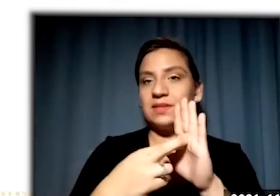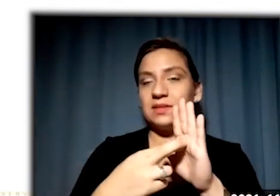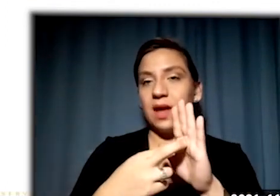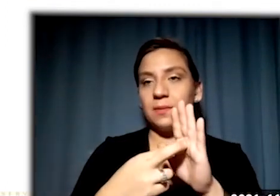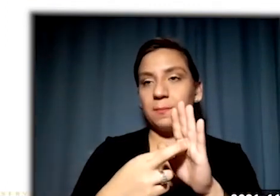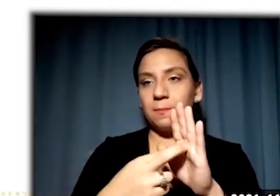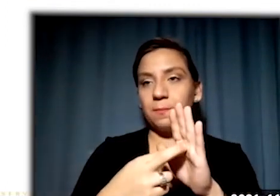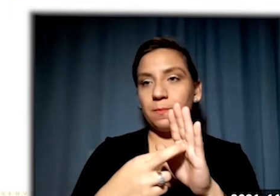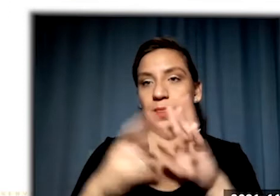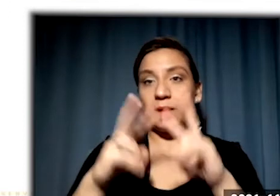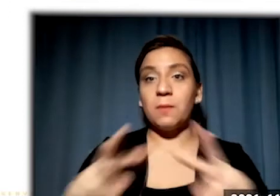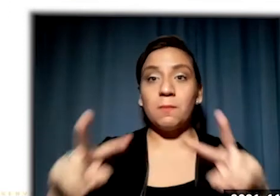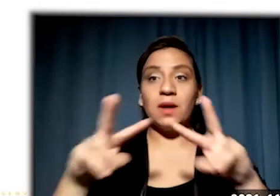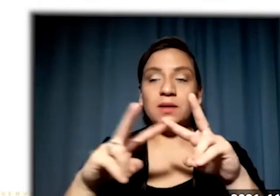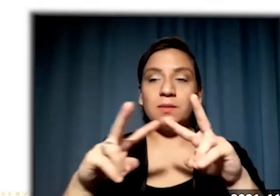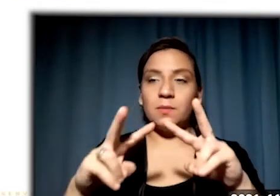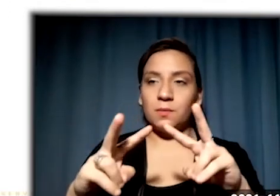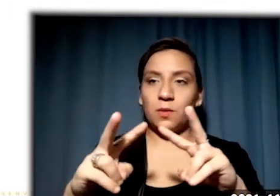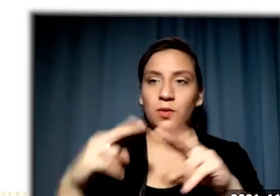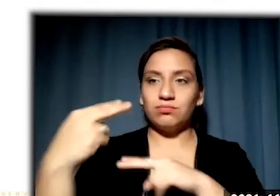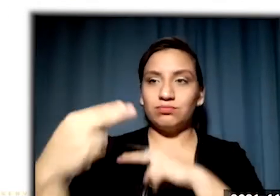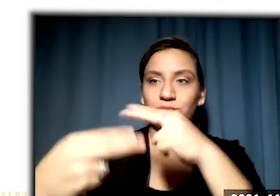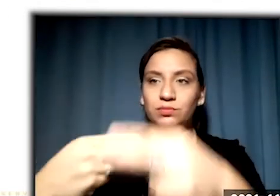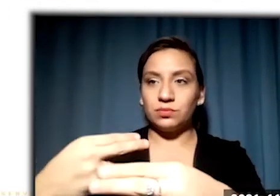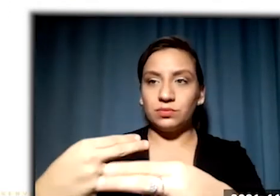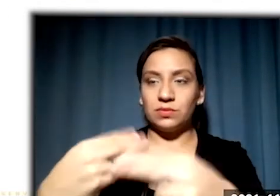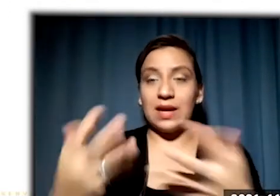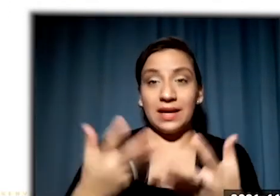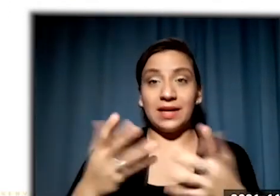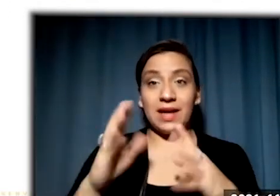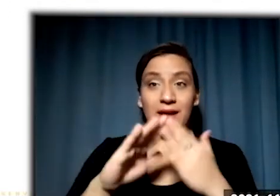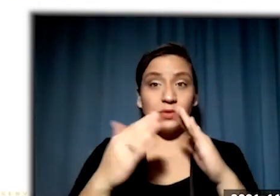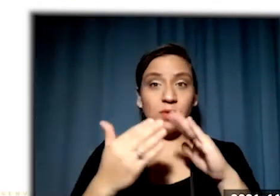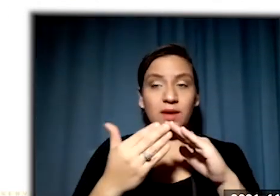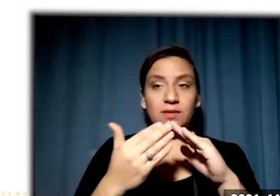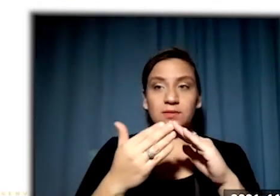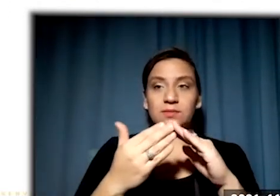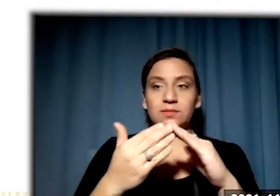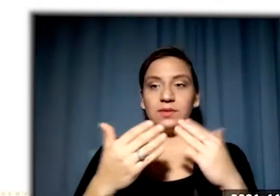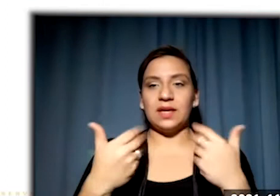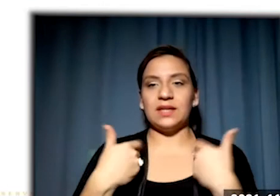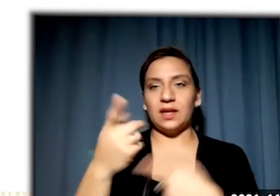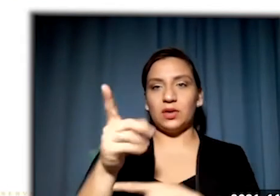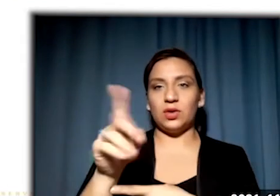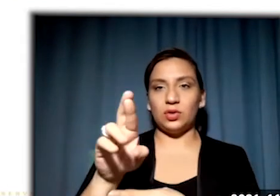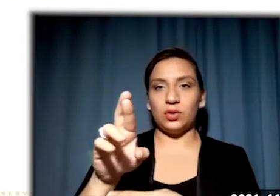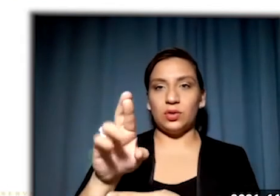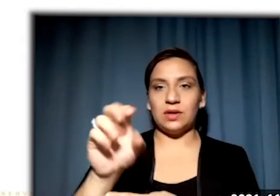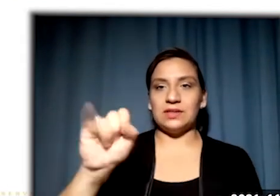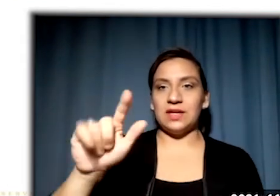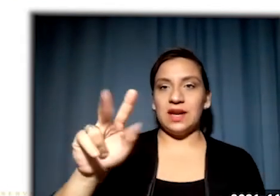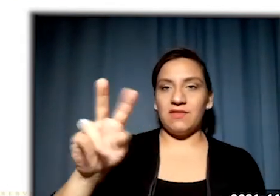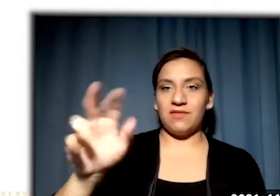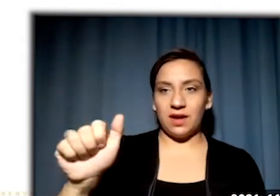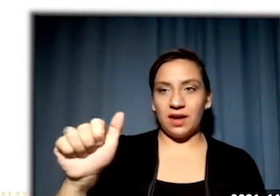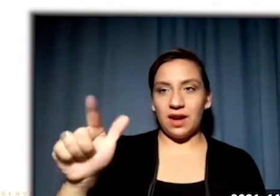ciudad, that had Dr. Silvia Alvarez Pulvero as monograph coordinator. Tonight, we will have